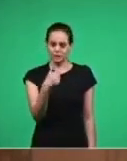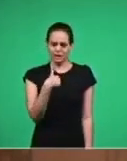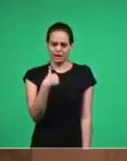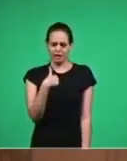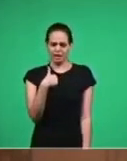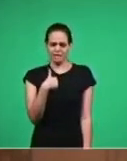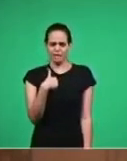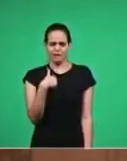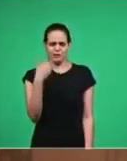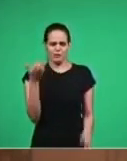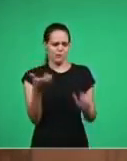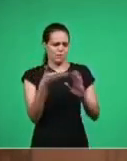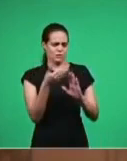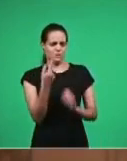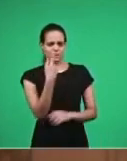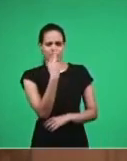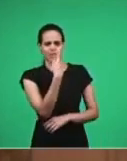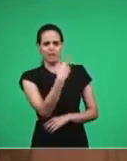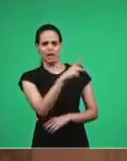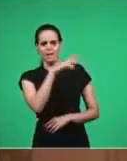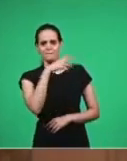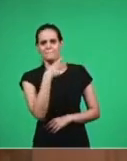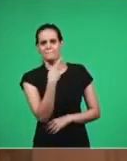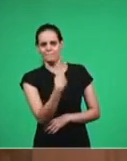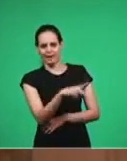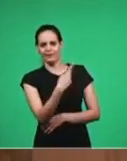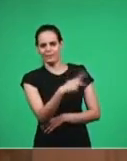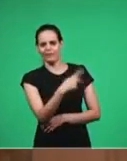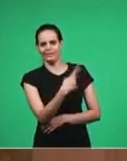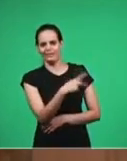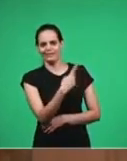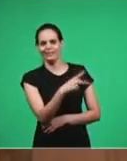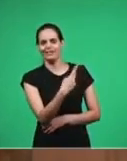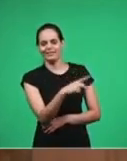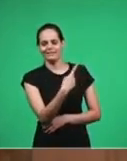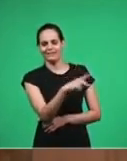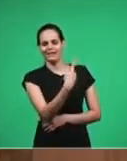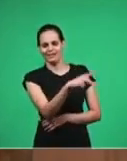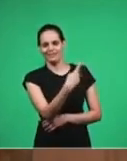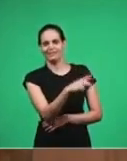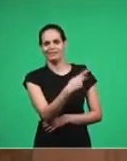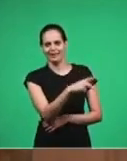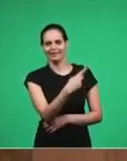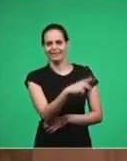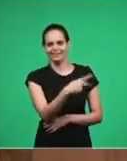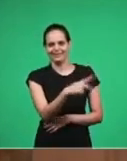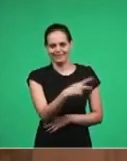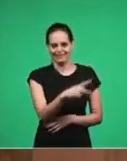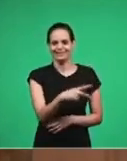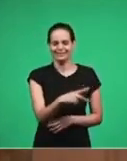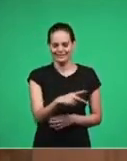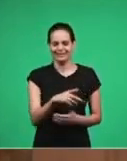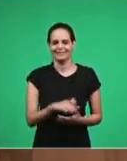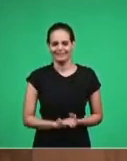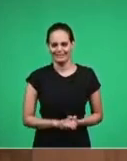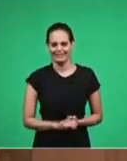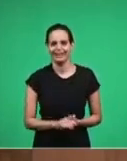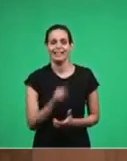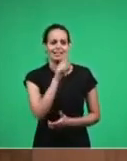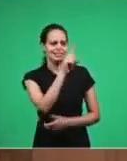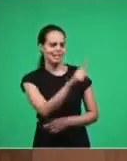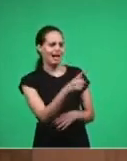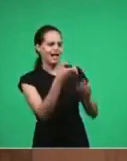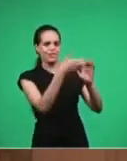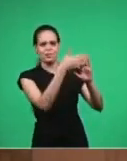say. I can sing a song from Paraguay, but I'm from Brazil.